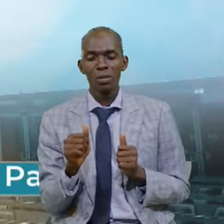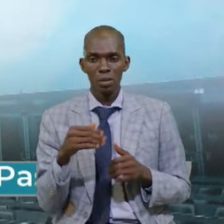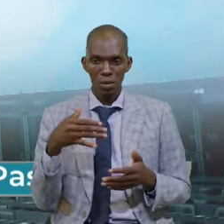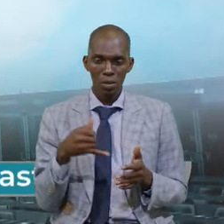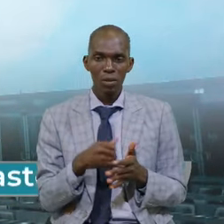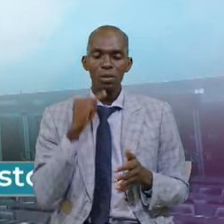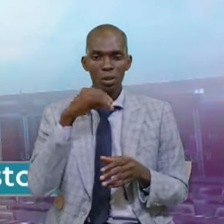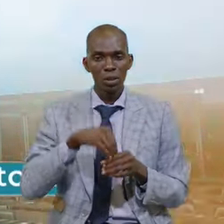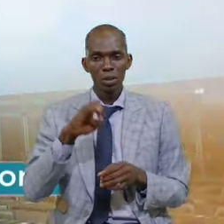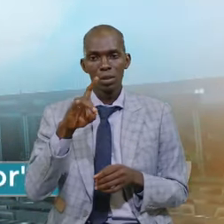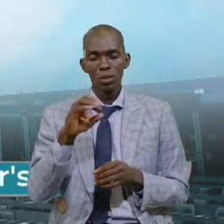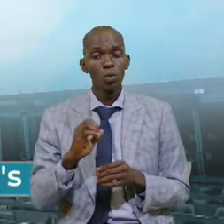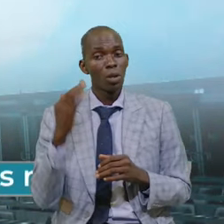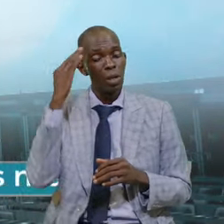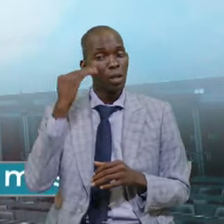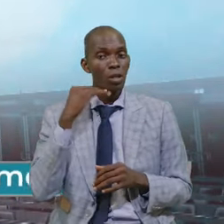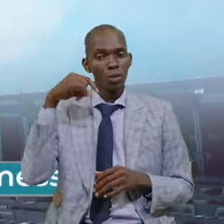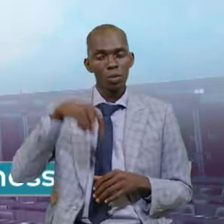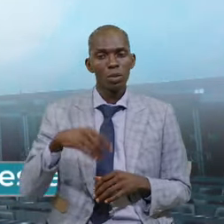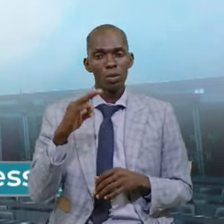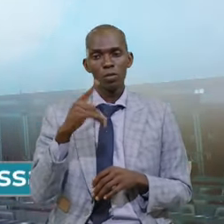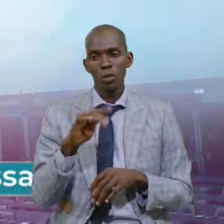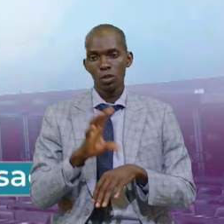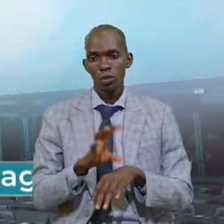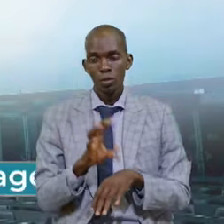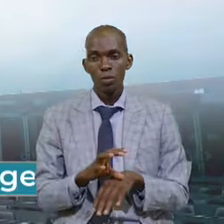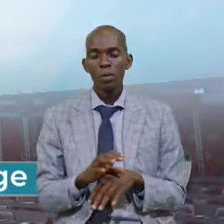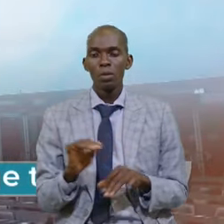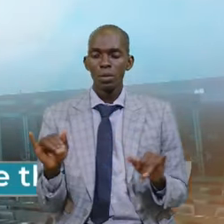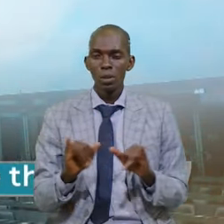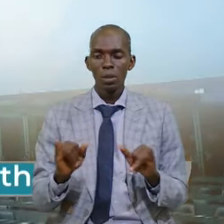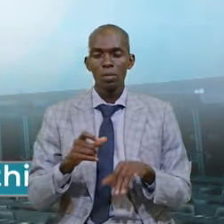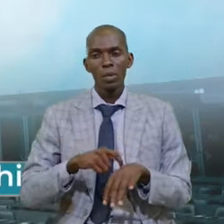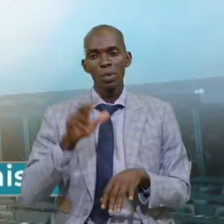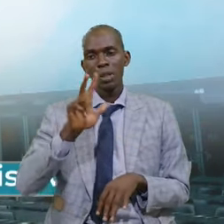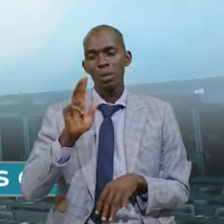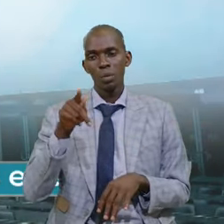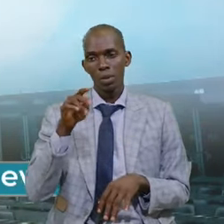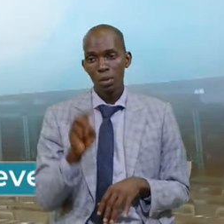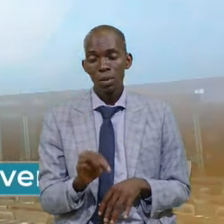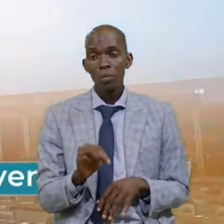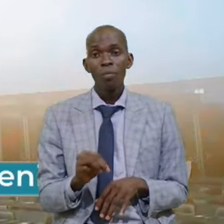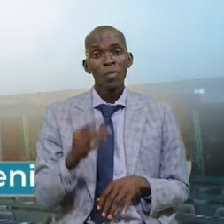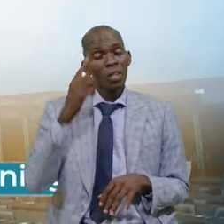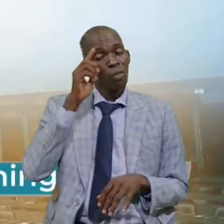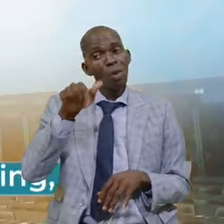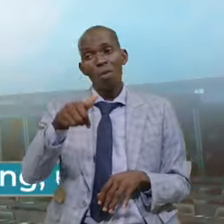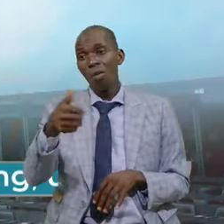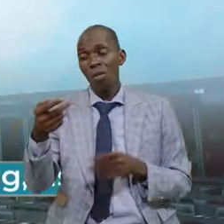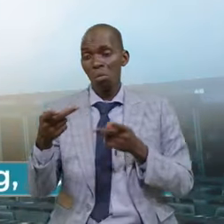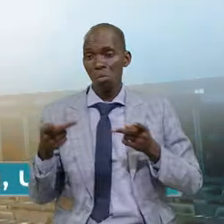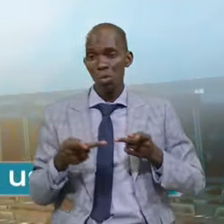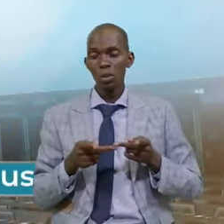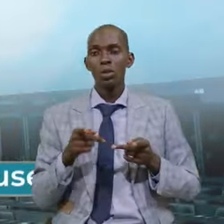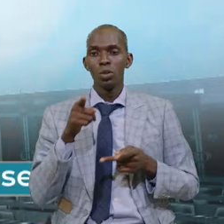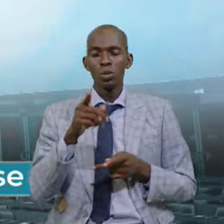By 3 p.m. Other locations, you'll be told when you are to have your own